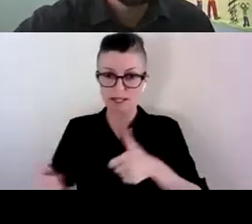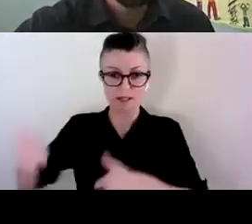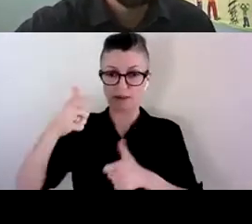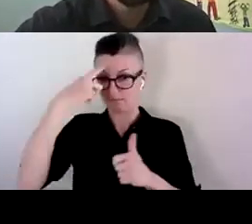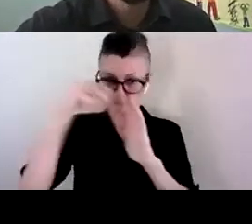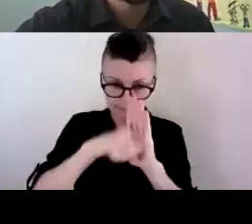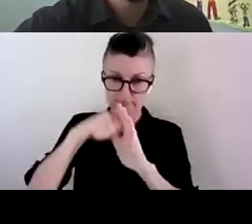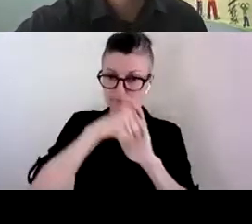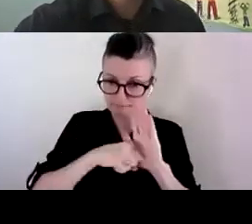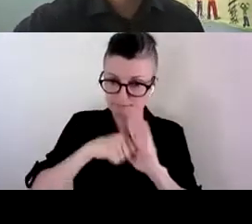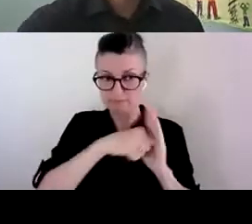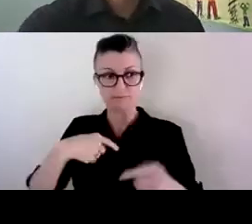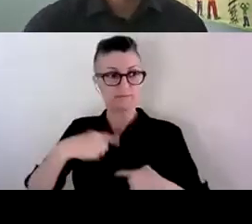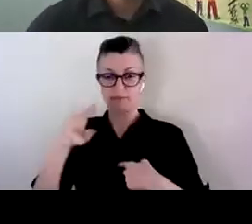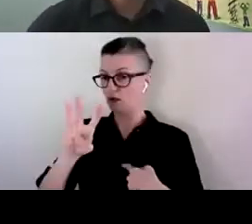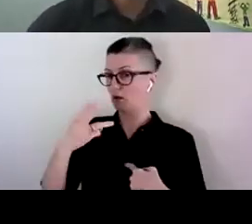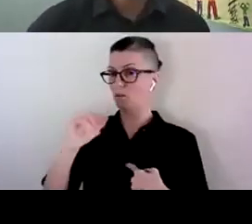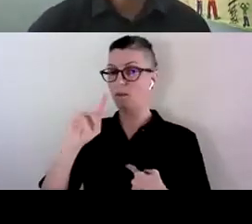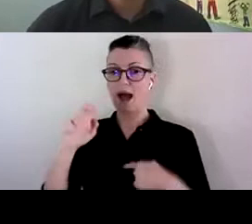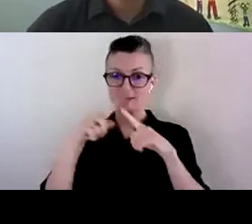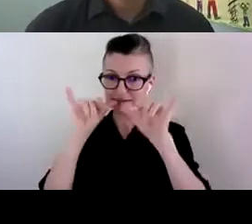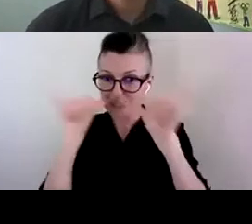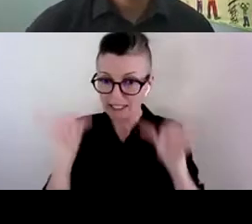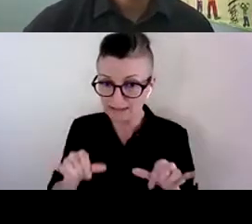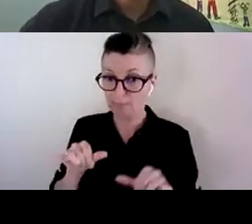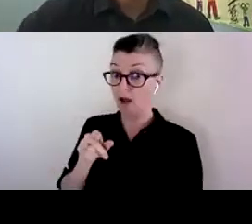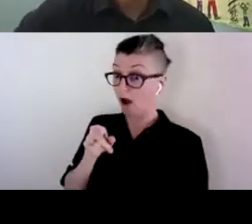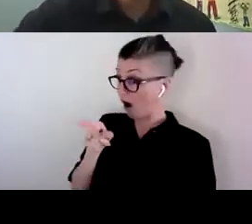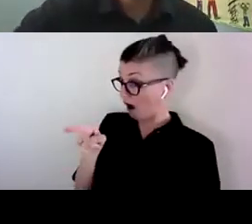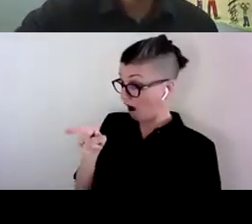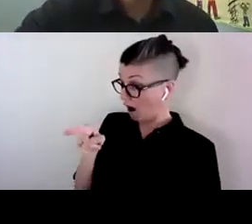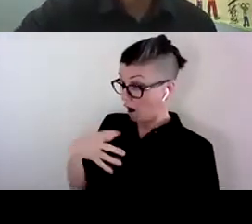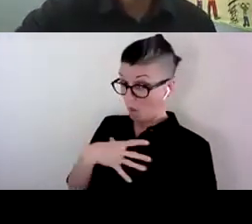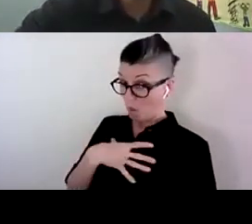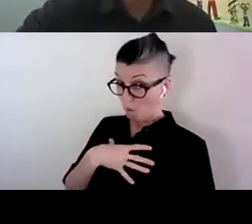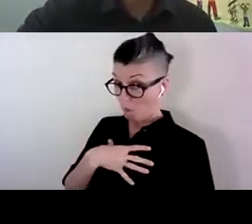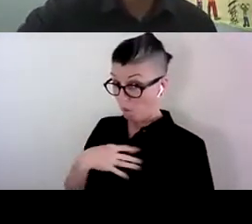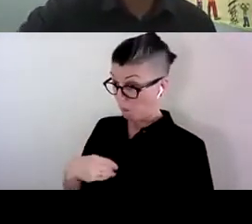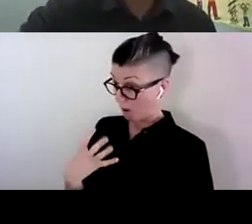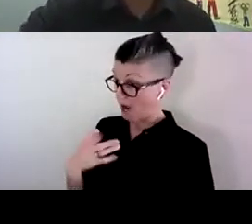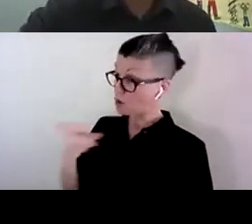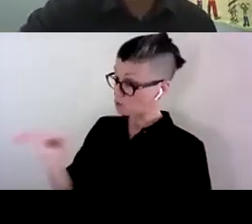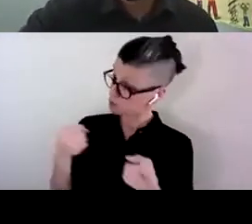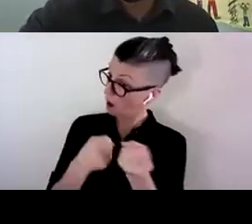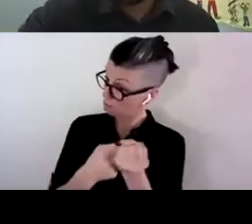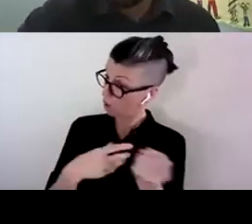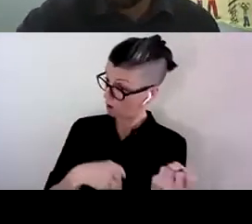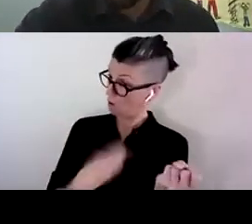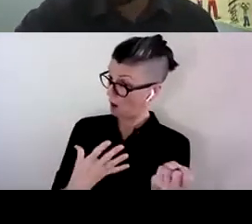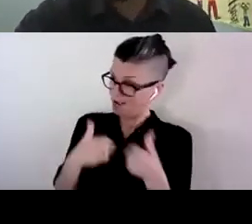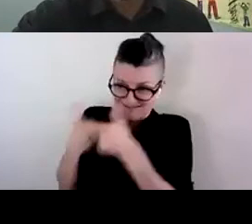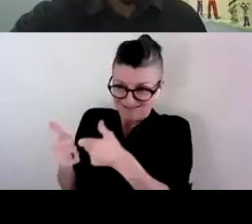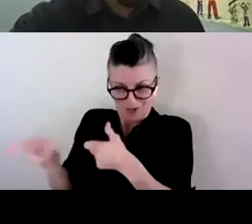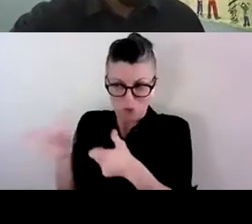system in this country is designed to reward people for being pro-white. In this country, pro-whiteness is required to succeed,